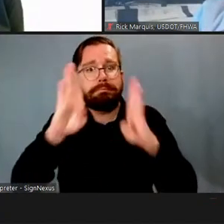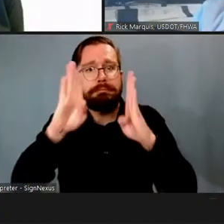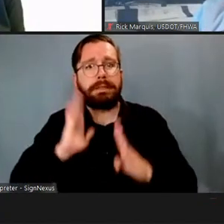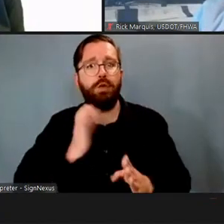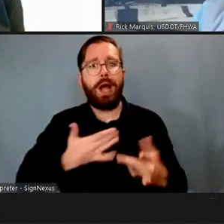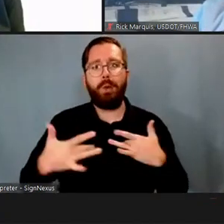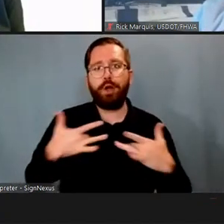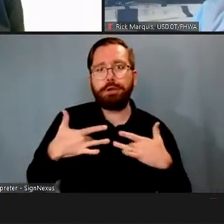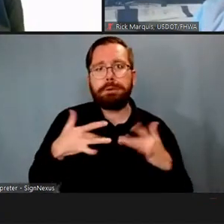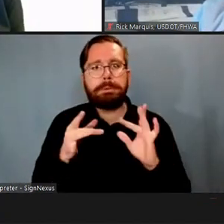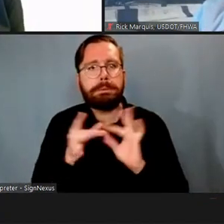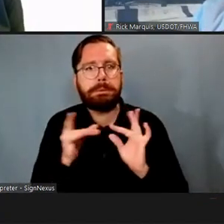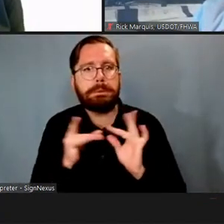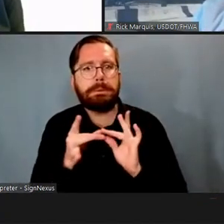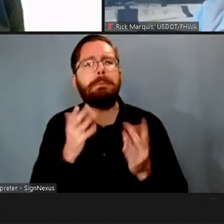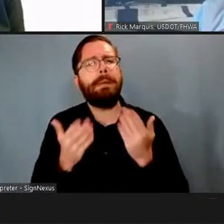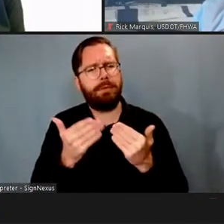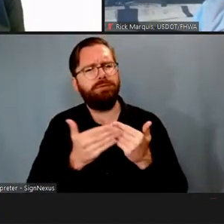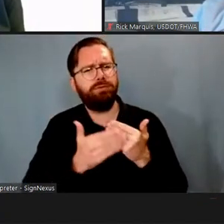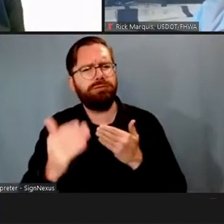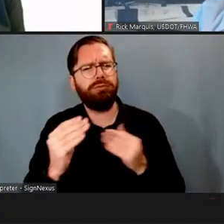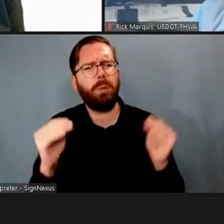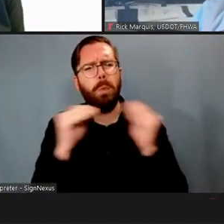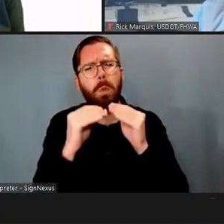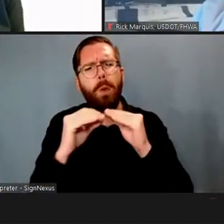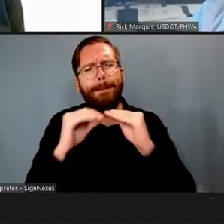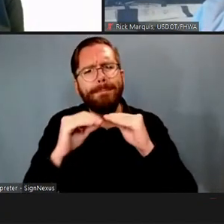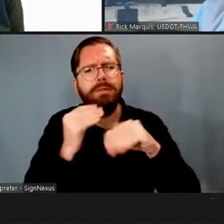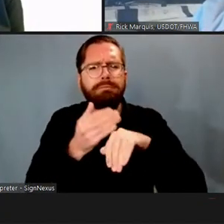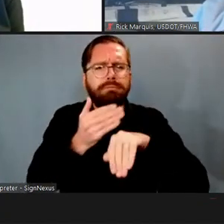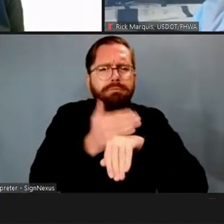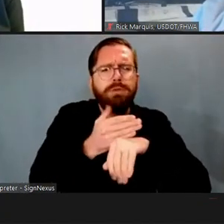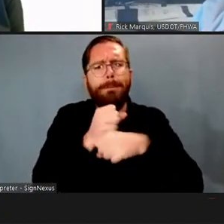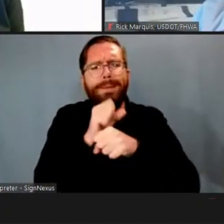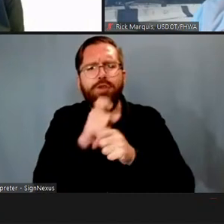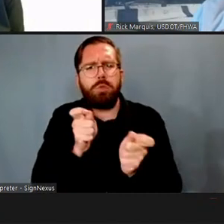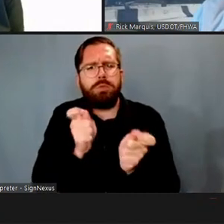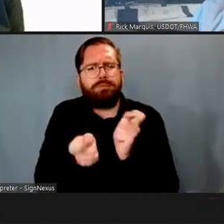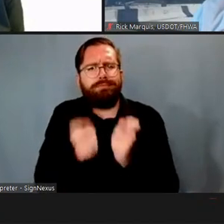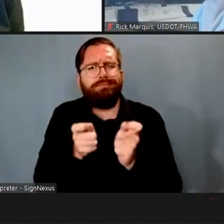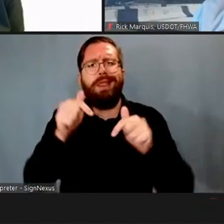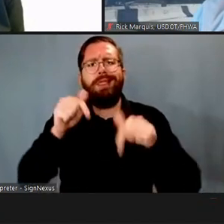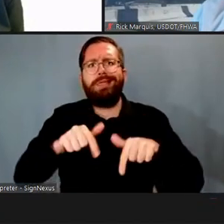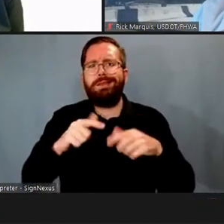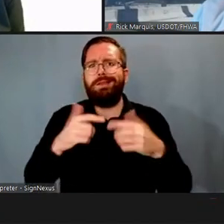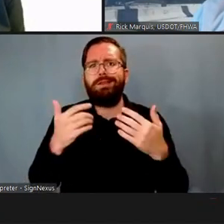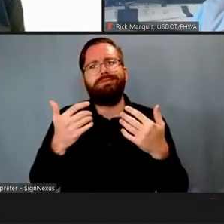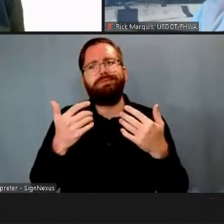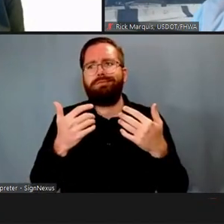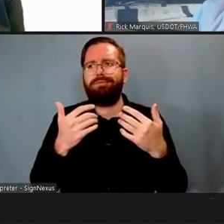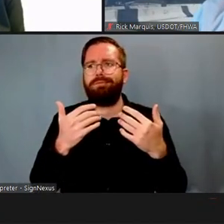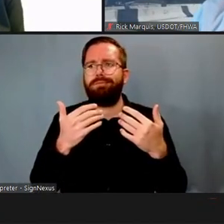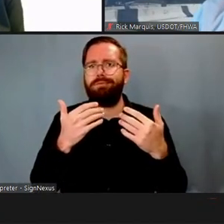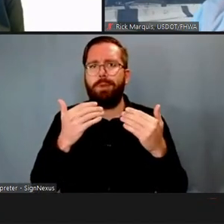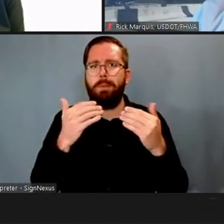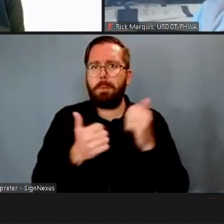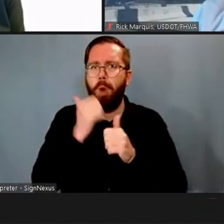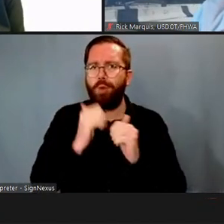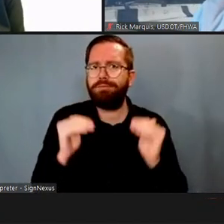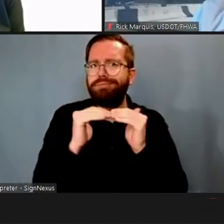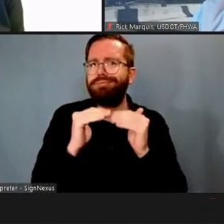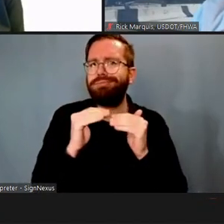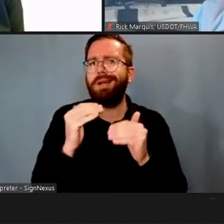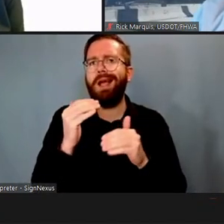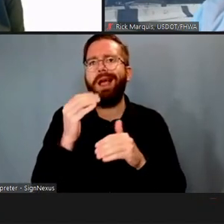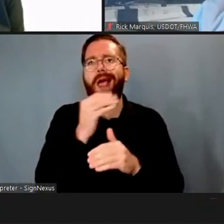further modifications that need to be made so that we can ensure that this is the most equal and the most beneficial to